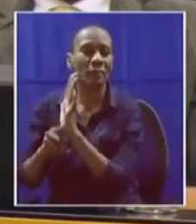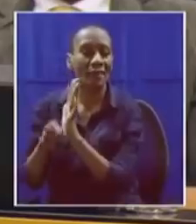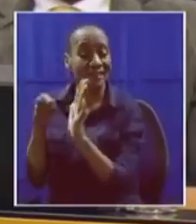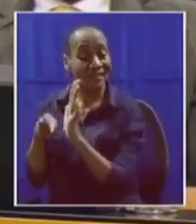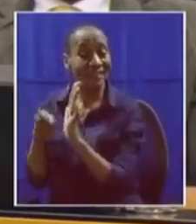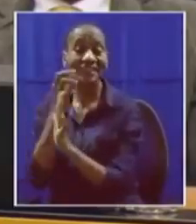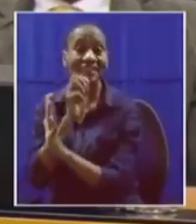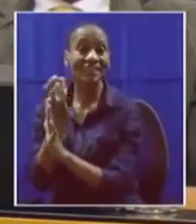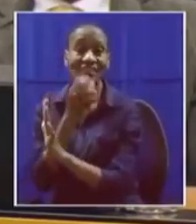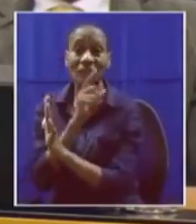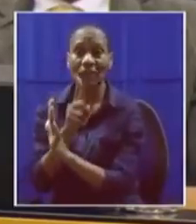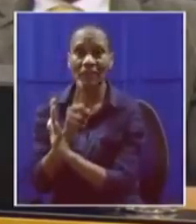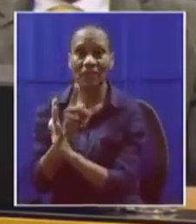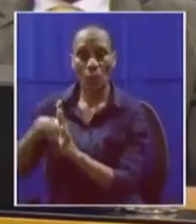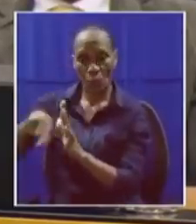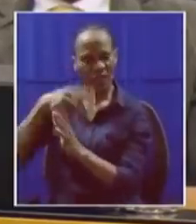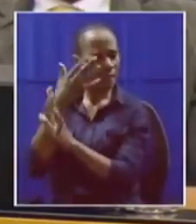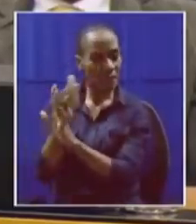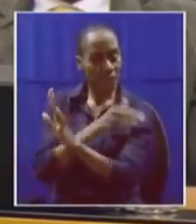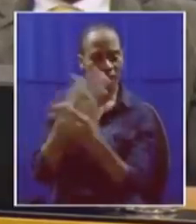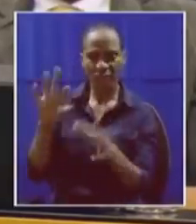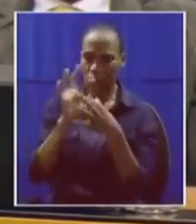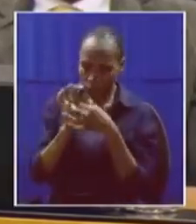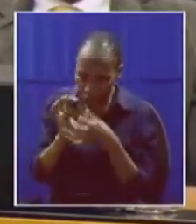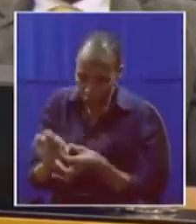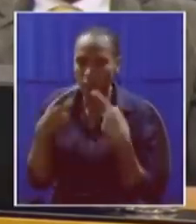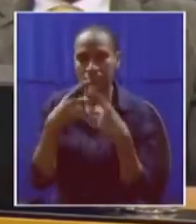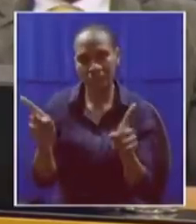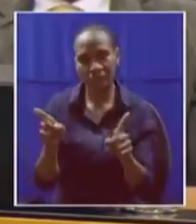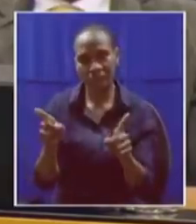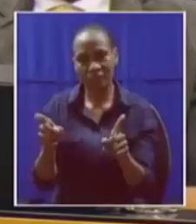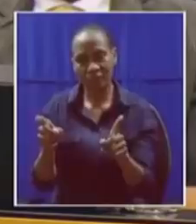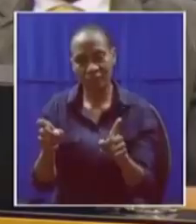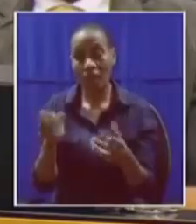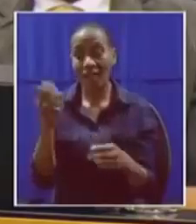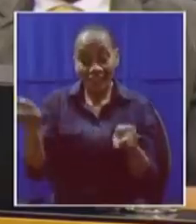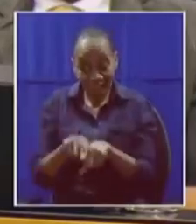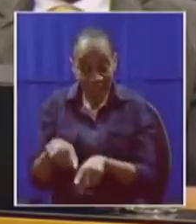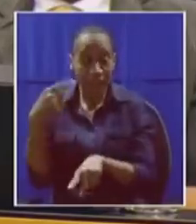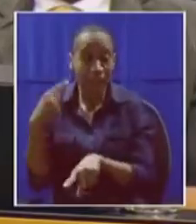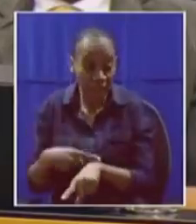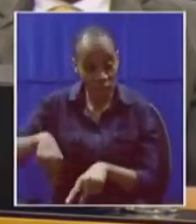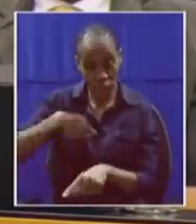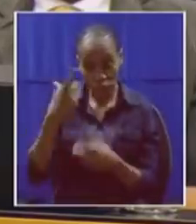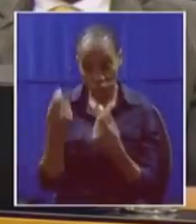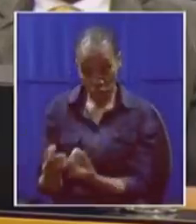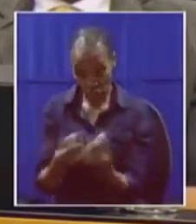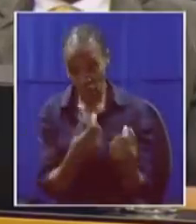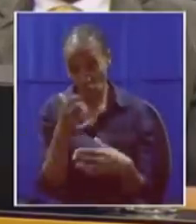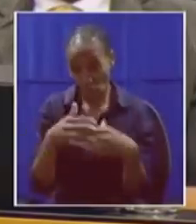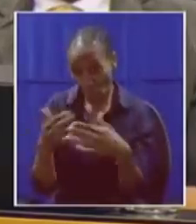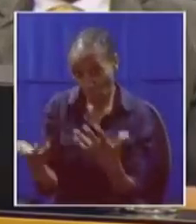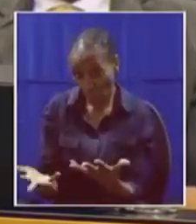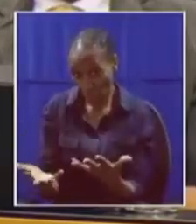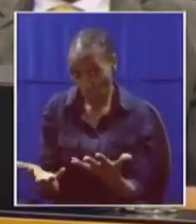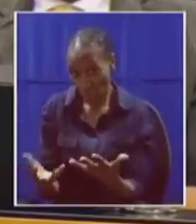adapting to the commitments that we've made. But as we do that, before we throw